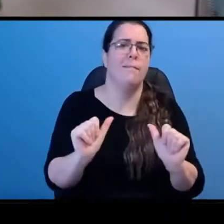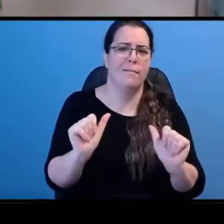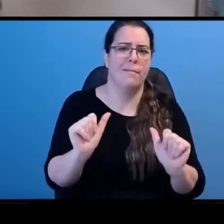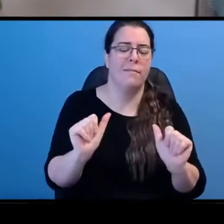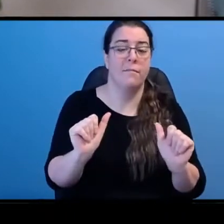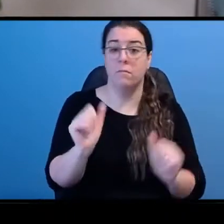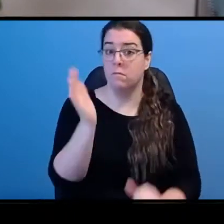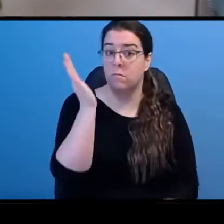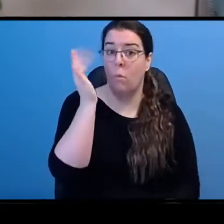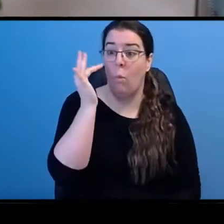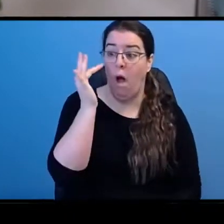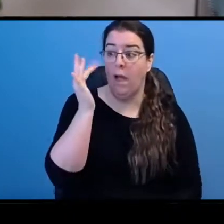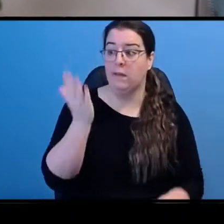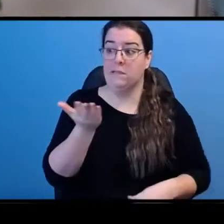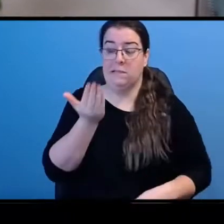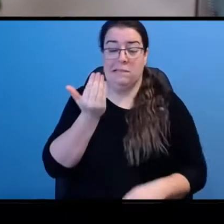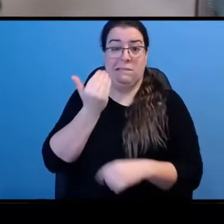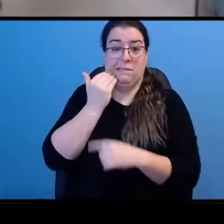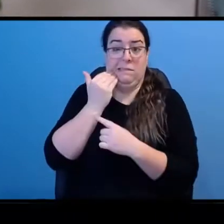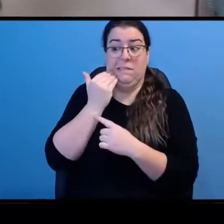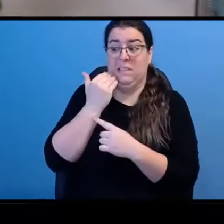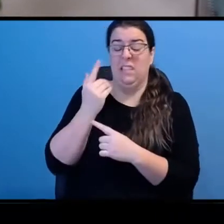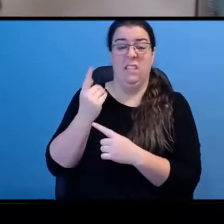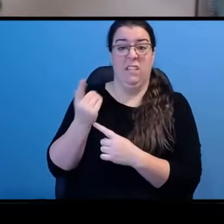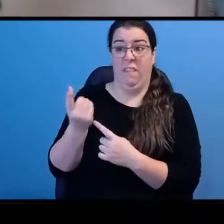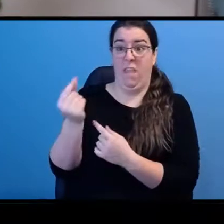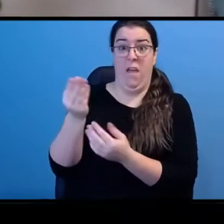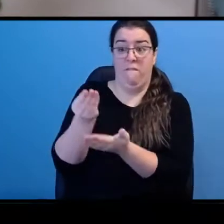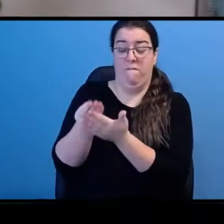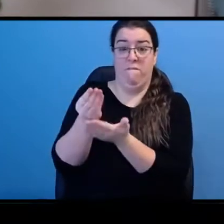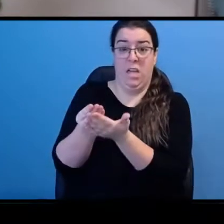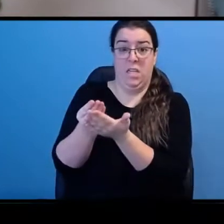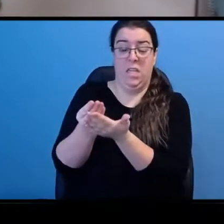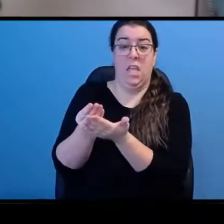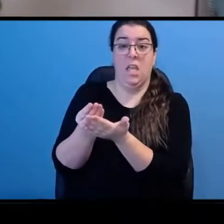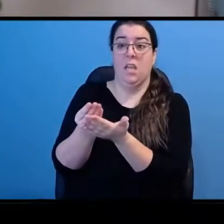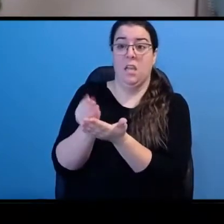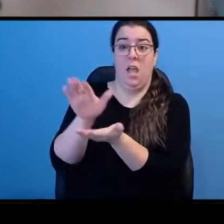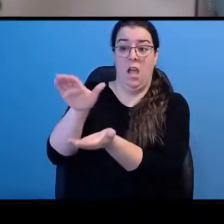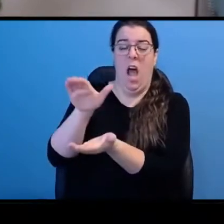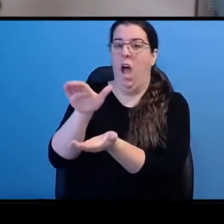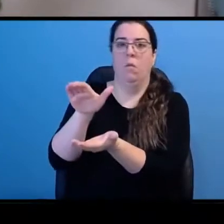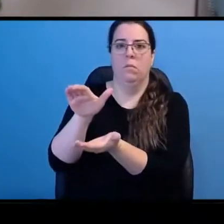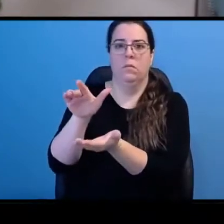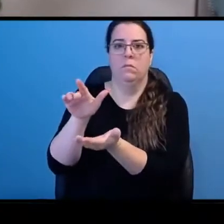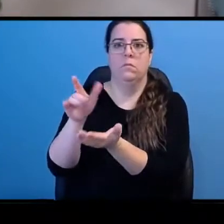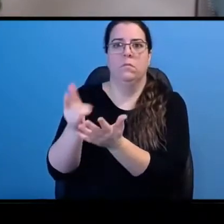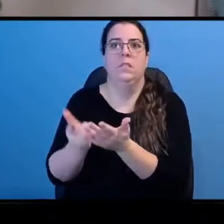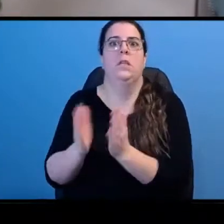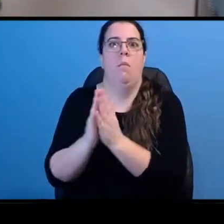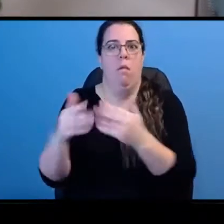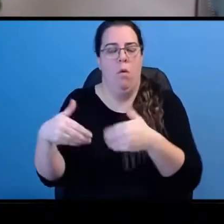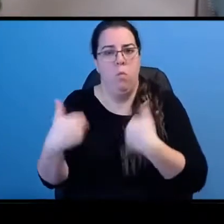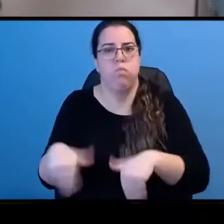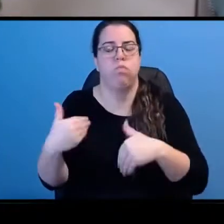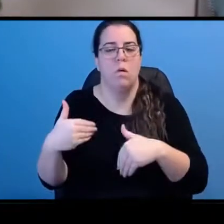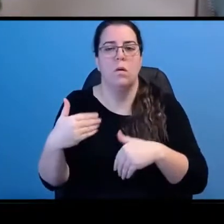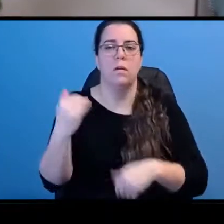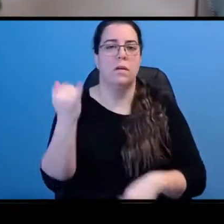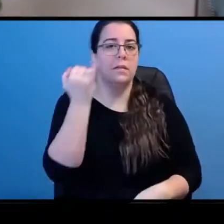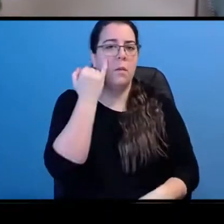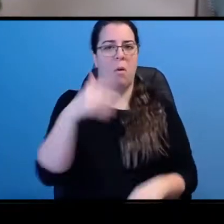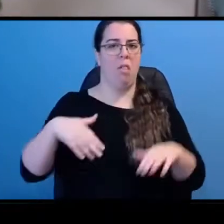funding, and they put a huge emphasis on first-time applicants. So if you've never applied for a Canada Council grant,